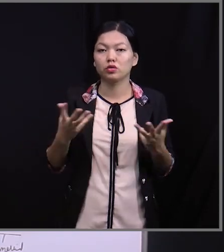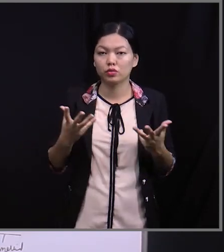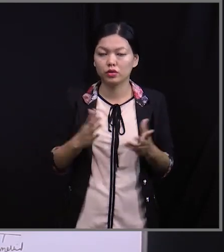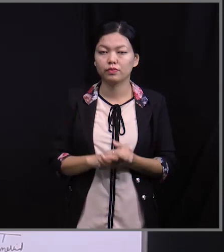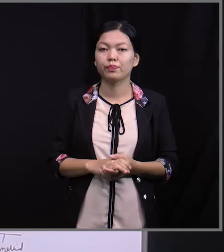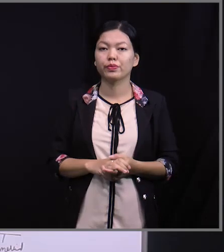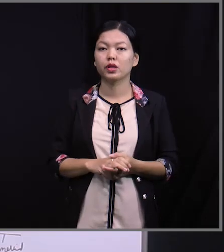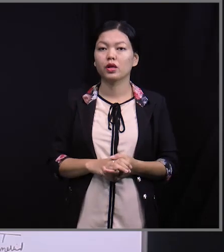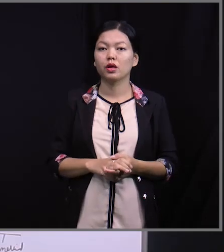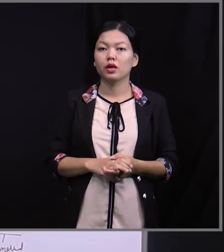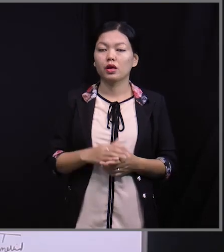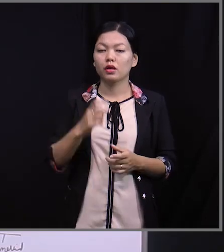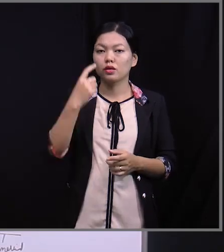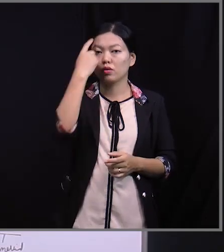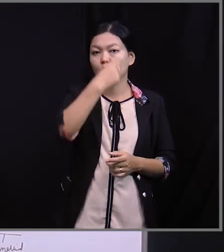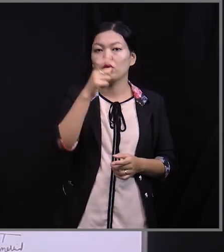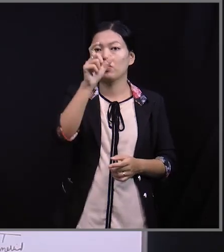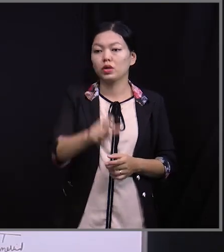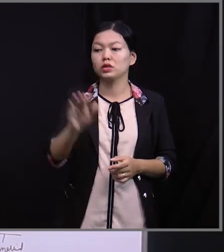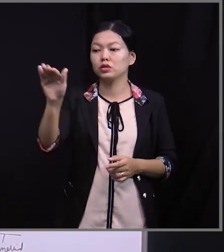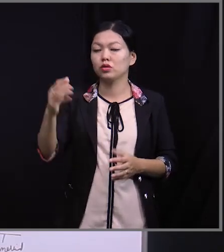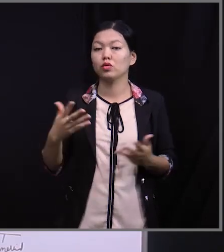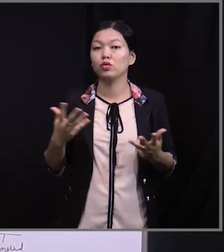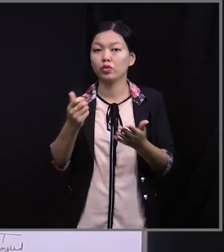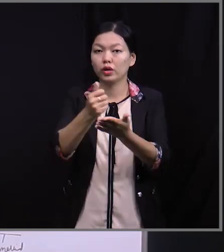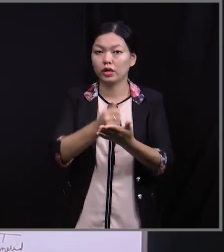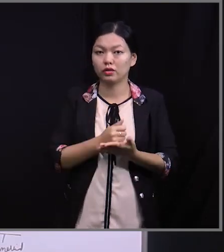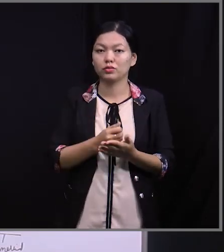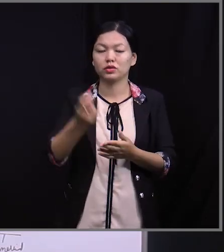do, and how will you do it. Next is